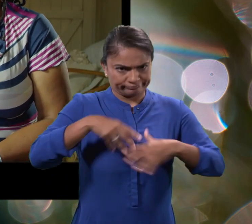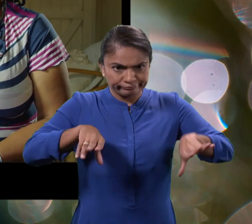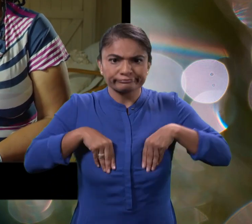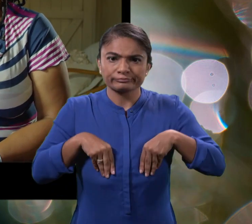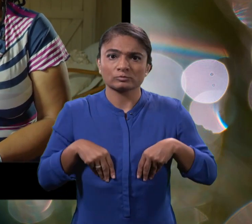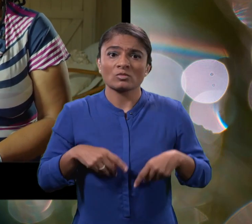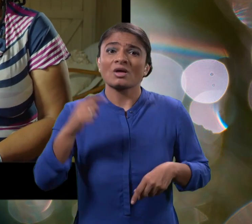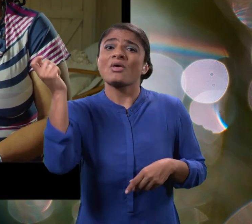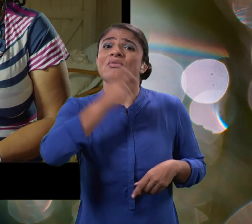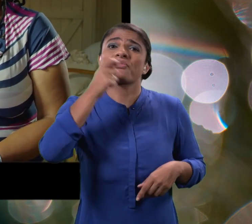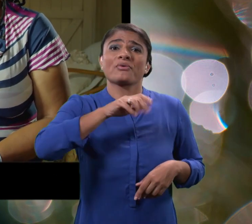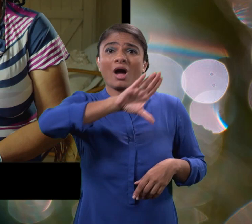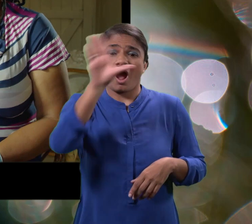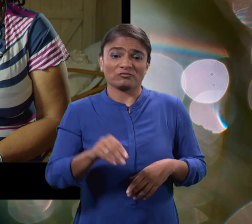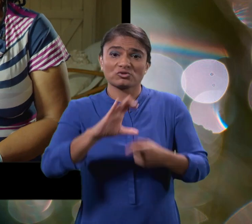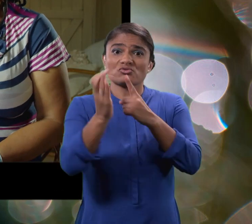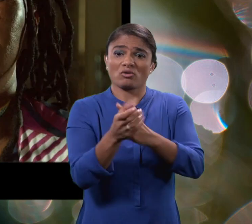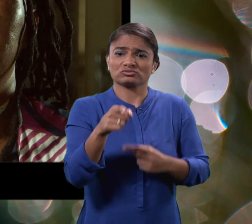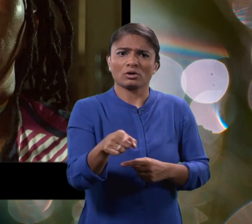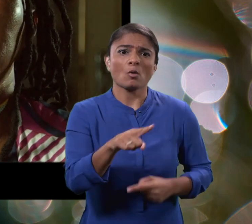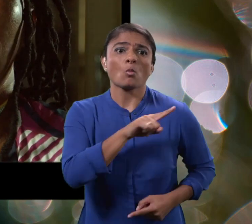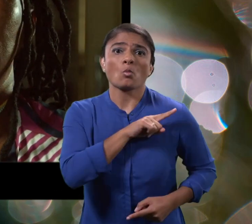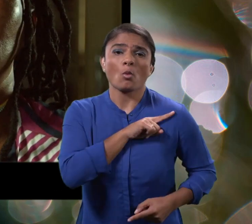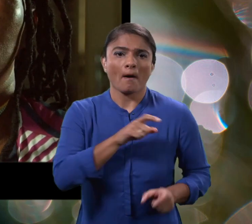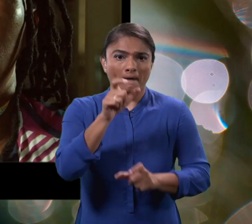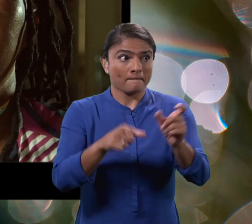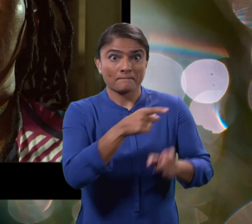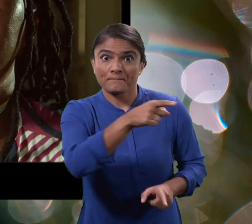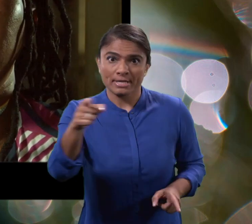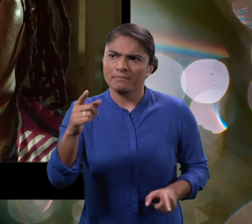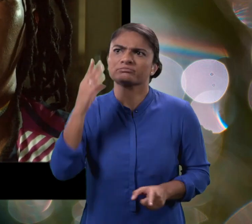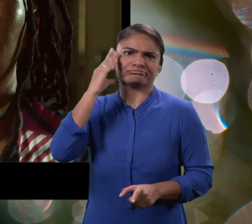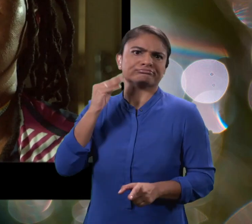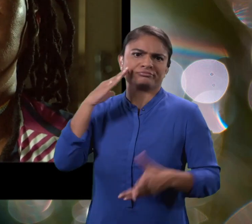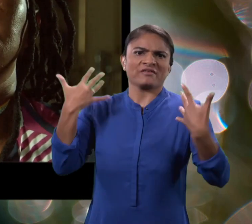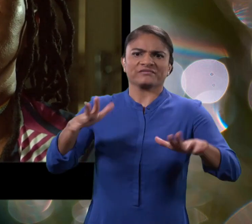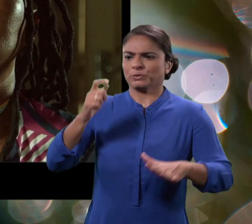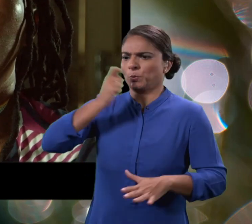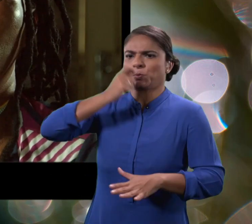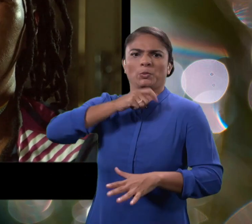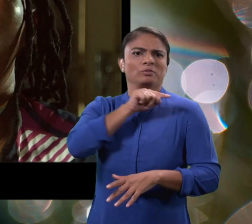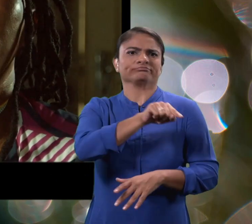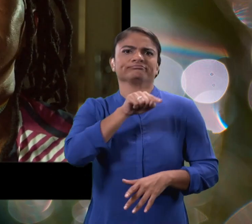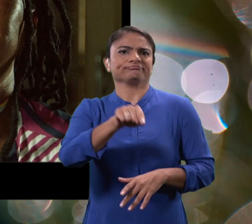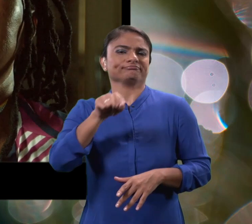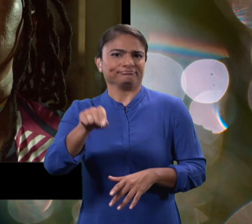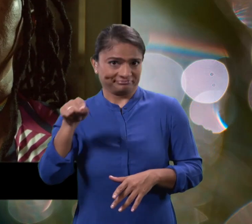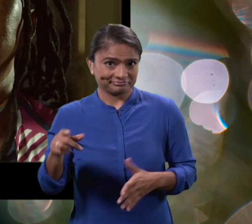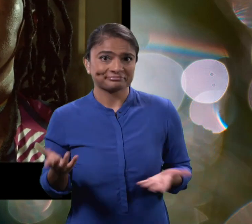zisichitho nezintoni apha emvelini yabantu abangamaXhosa abengamagqirha zizinto ezikhona,